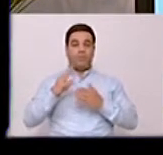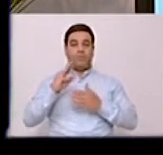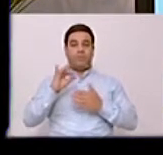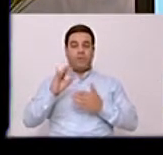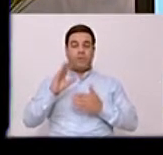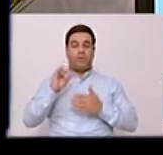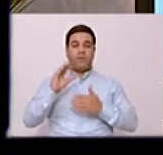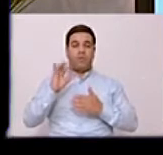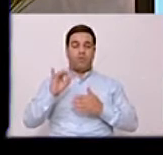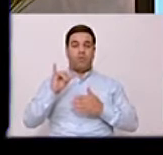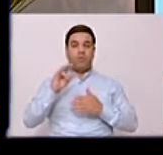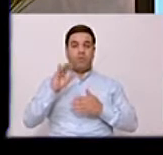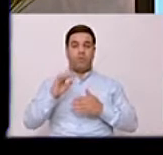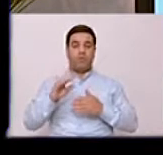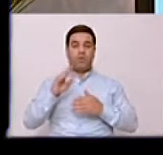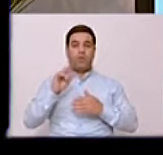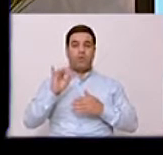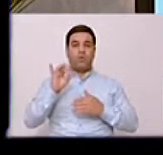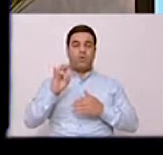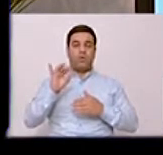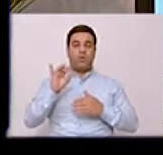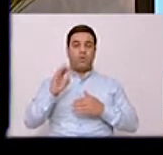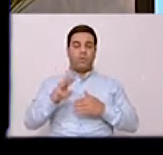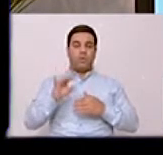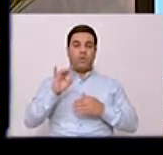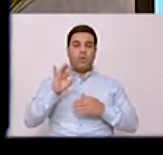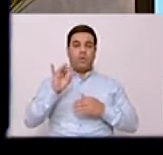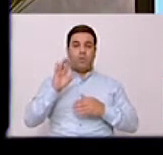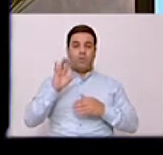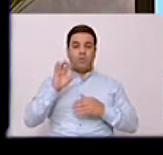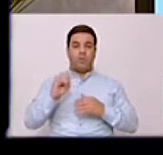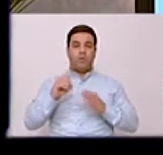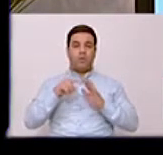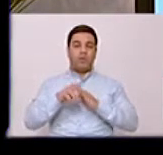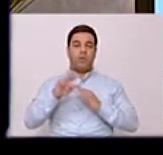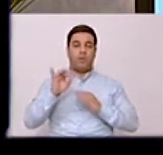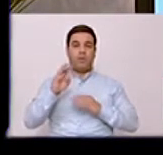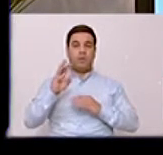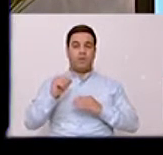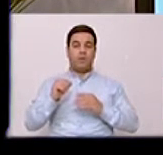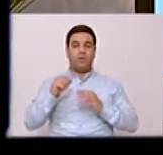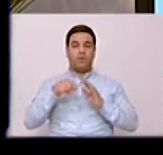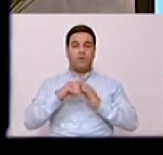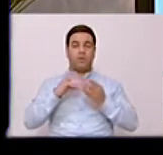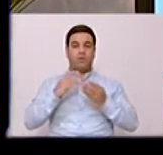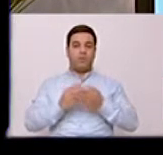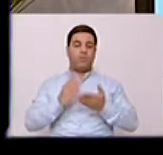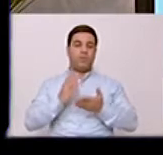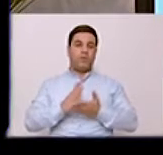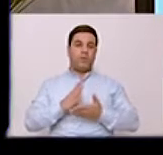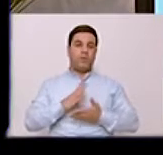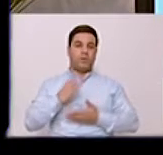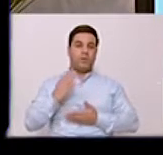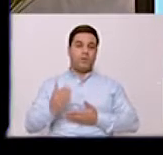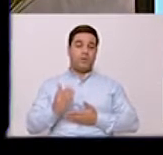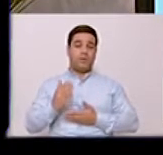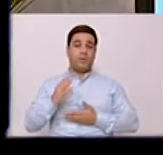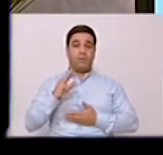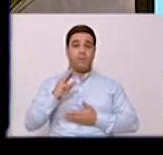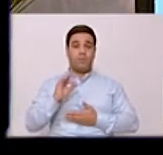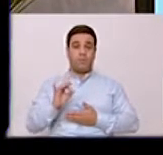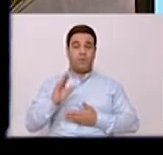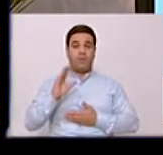Mirvafo, Ulfat, Qozi Nizom, Ibrohimbey obrazlari ham dramada yetakchi xususiyat kasb etadi.